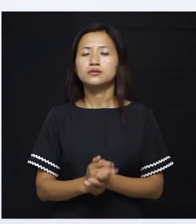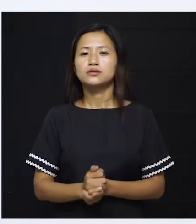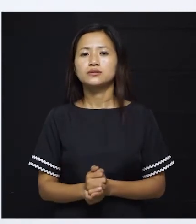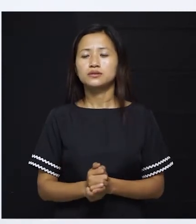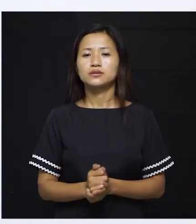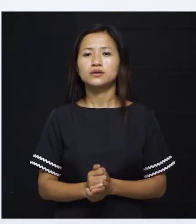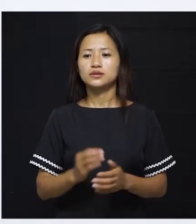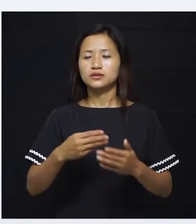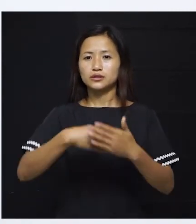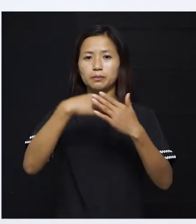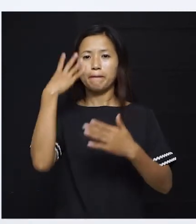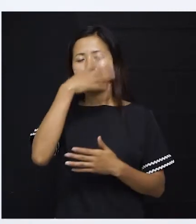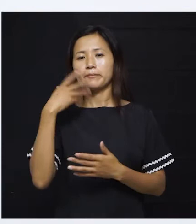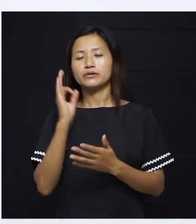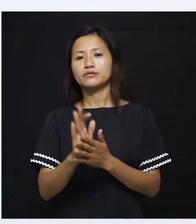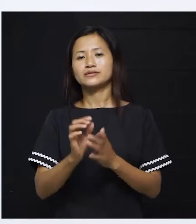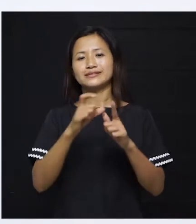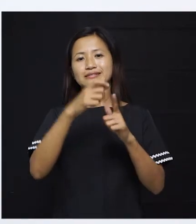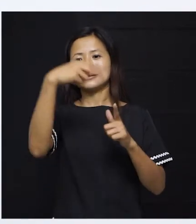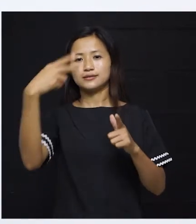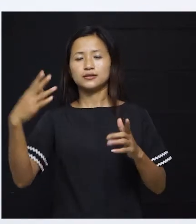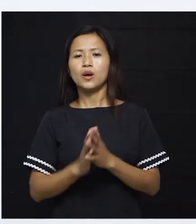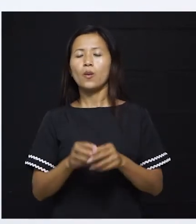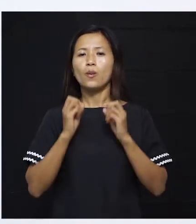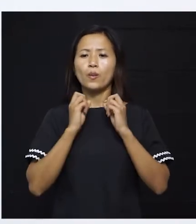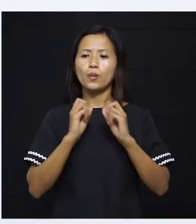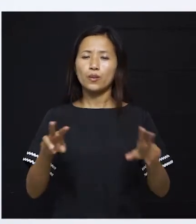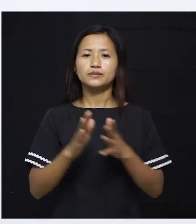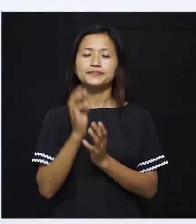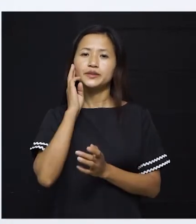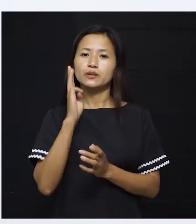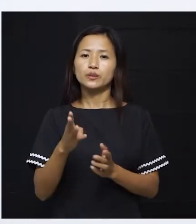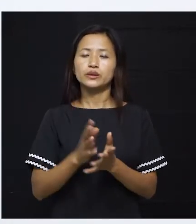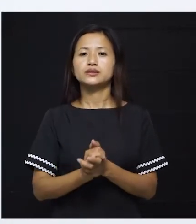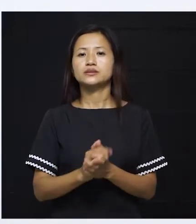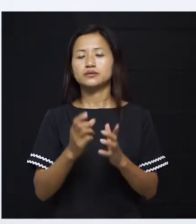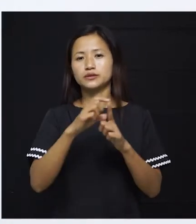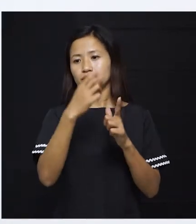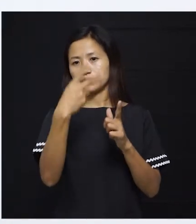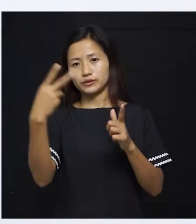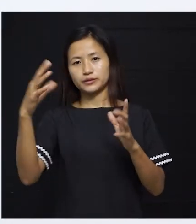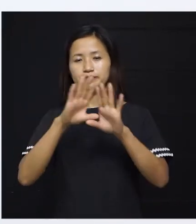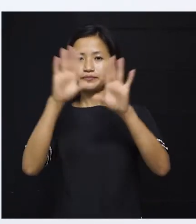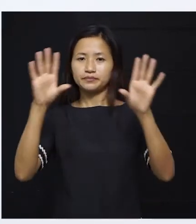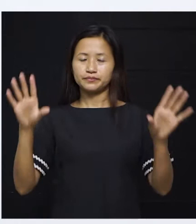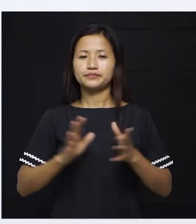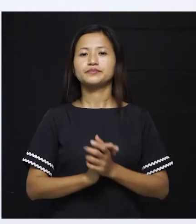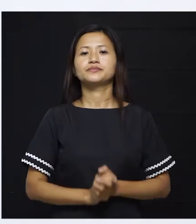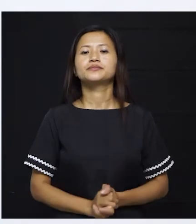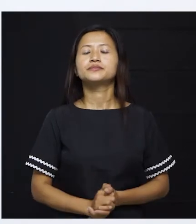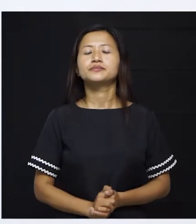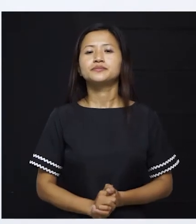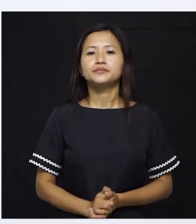is beautifully designed and it is well decorated with all those patterns and designs. Okay, all right, then